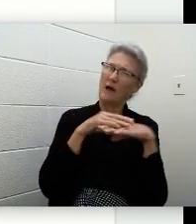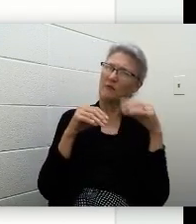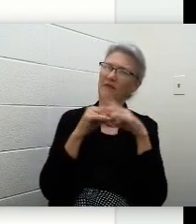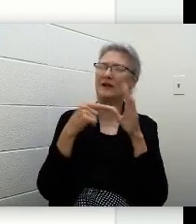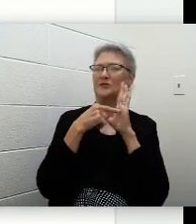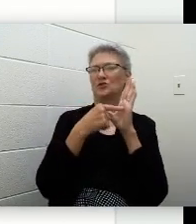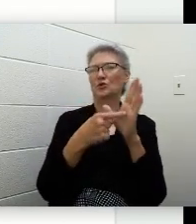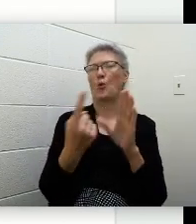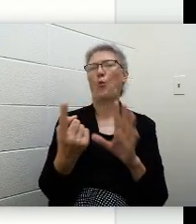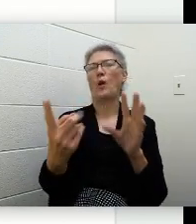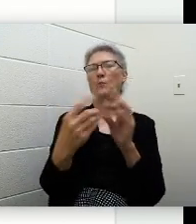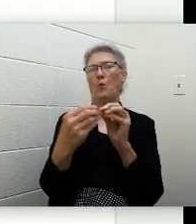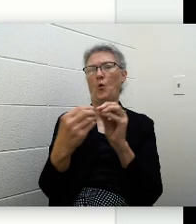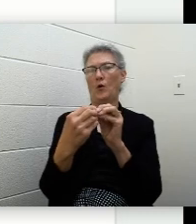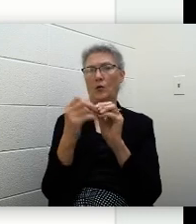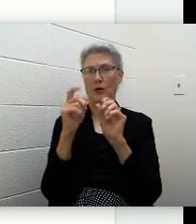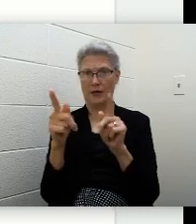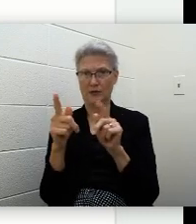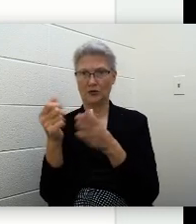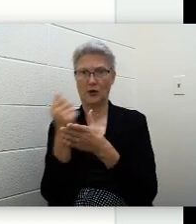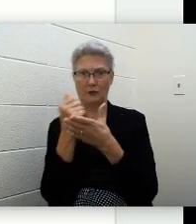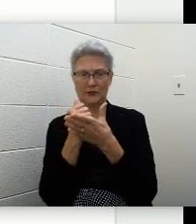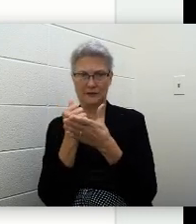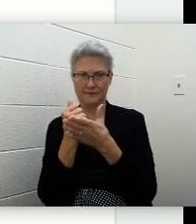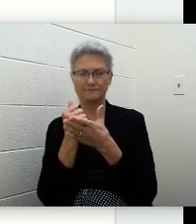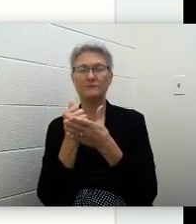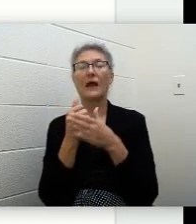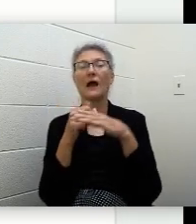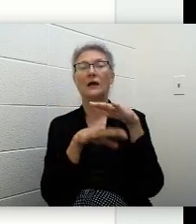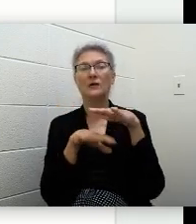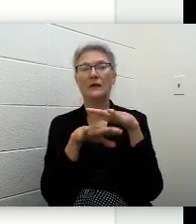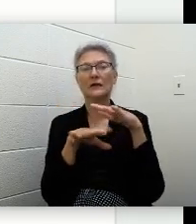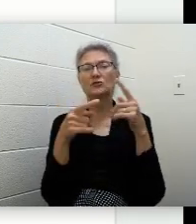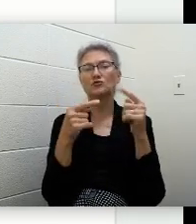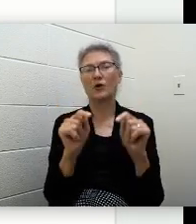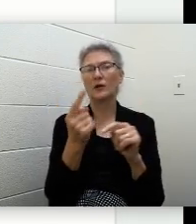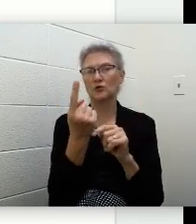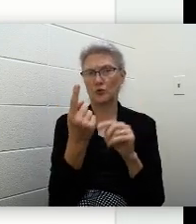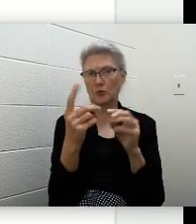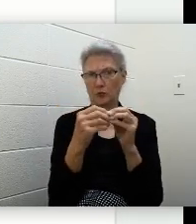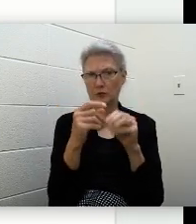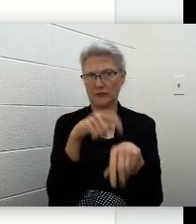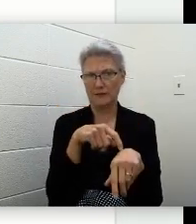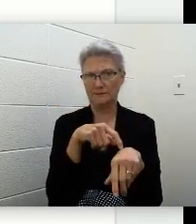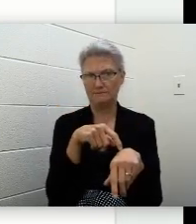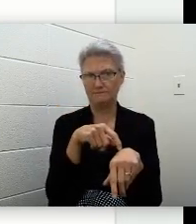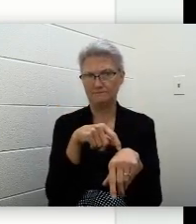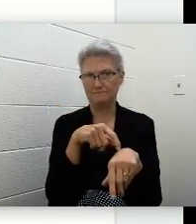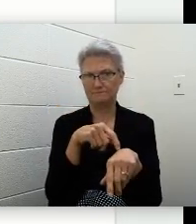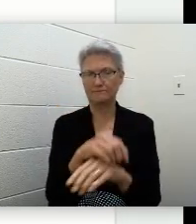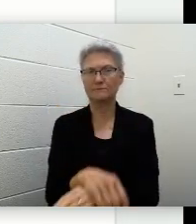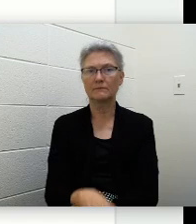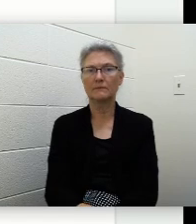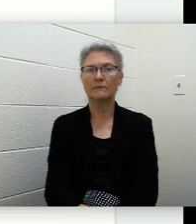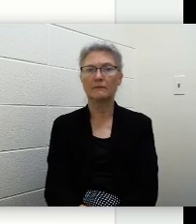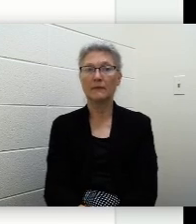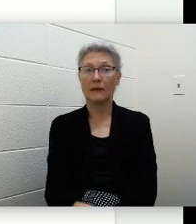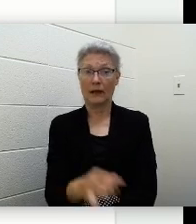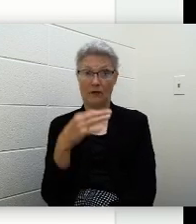here. Bear with me. So underneath it, let's just try this one more time. If I